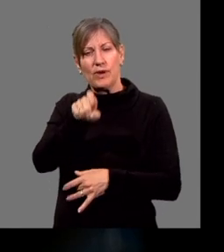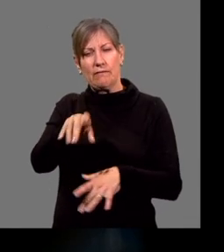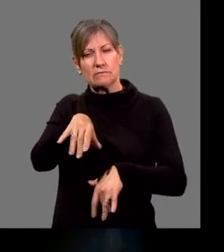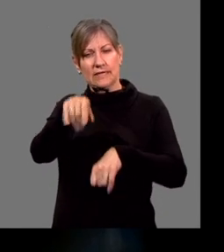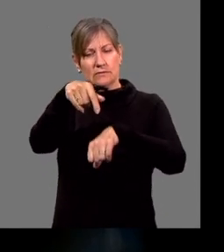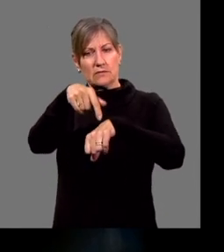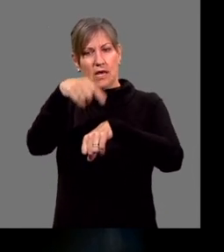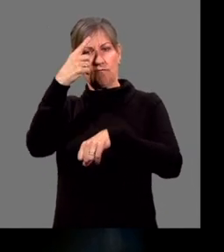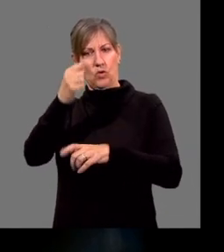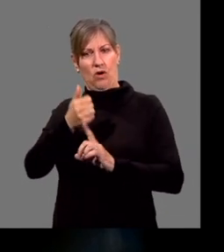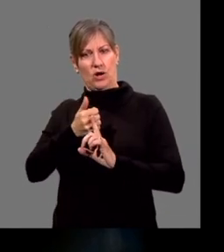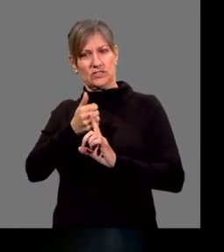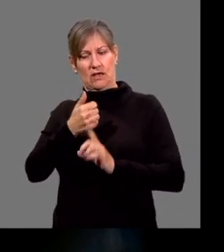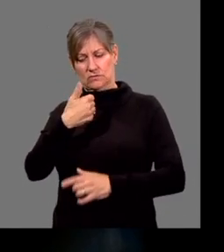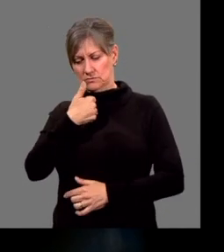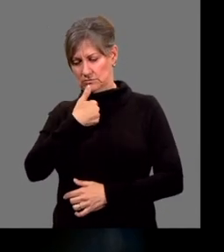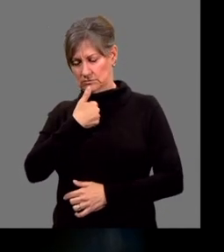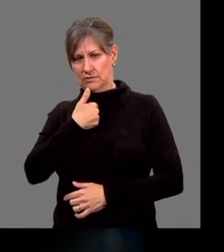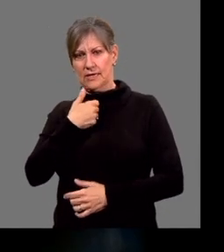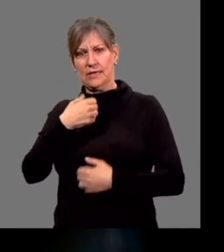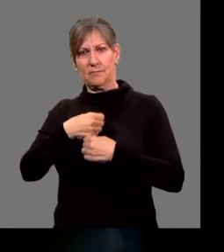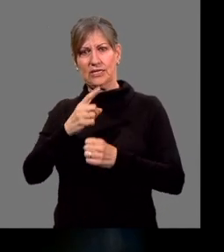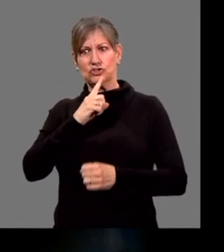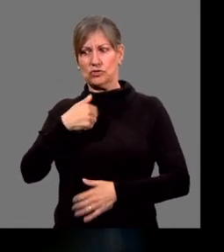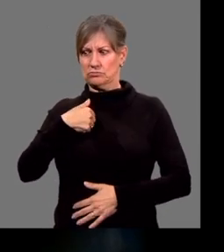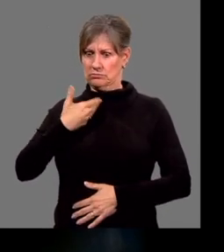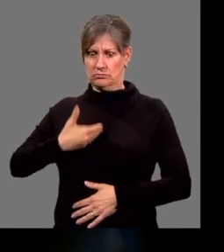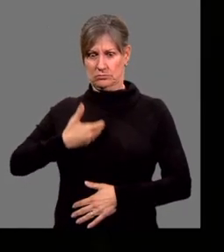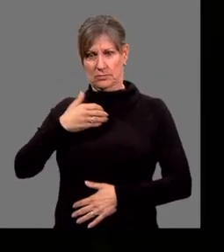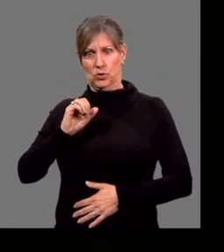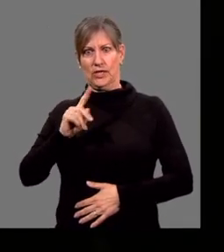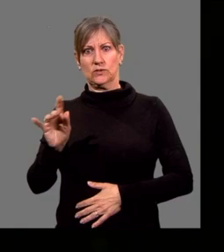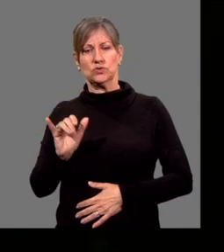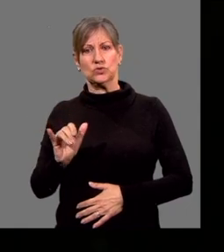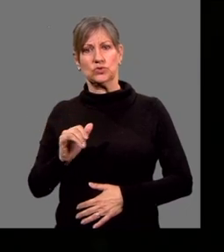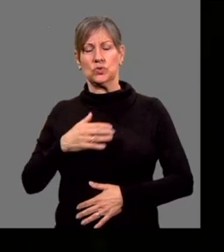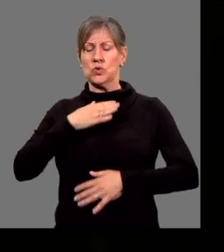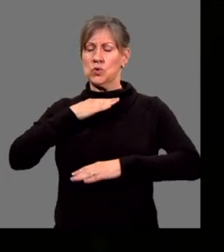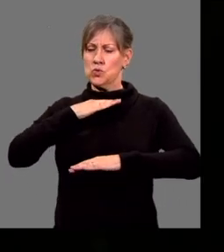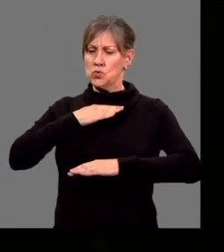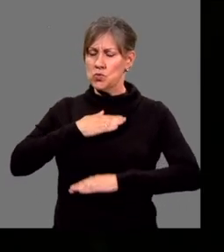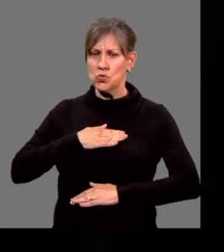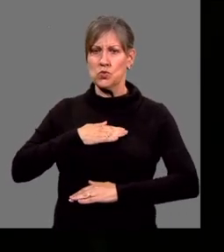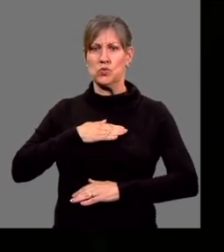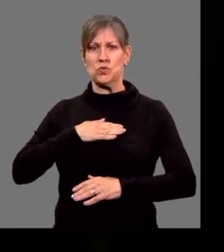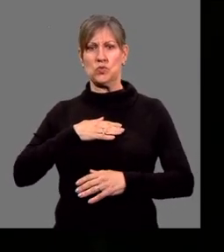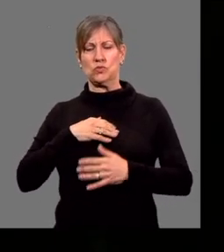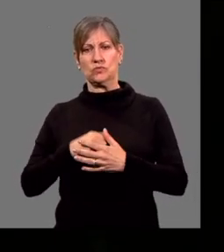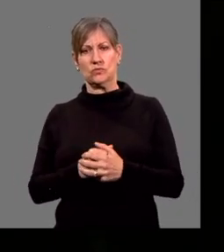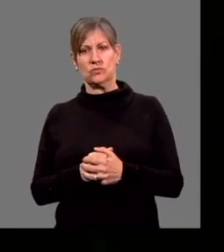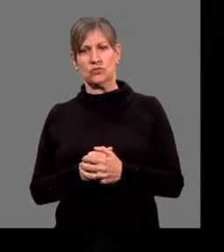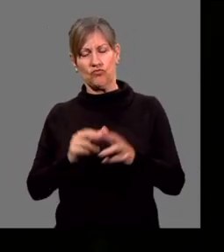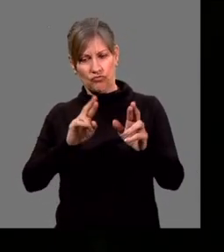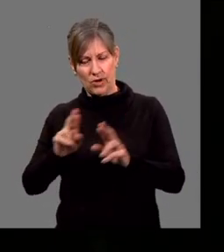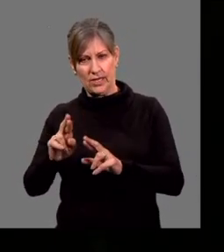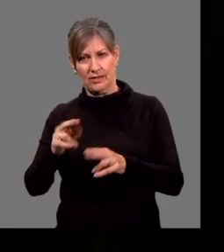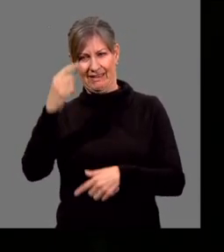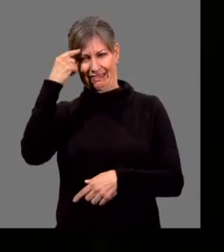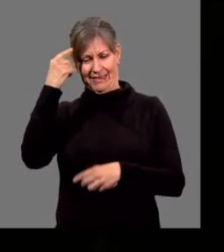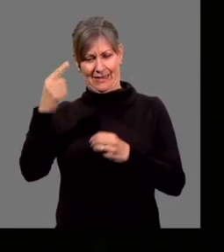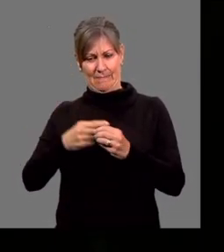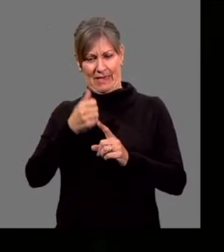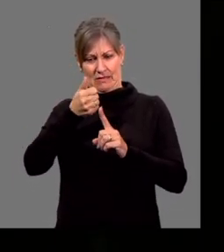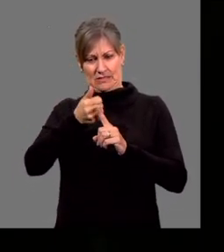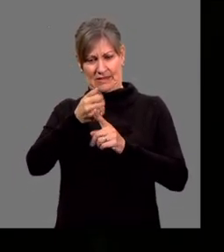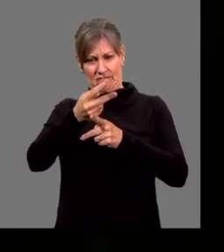we have to take a moment for ourselves and ensure that we too are okay, that we are rested and that our batteries are charged. In thinking